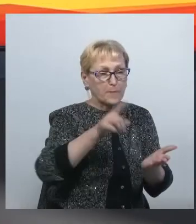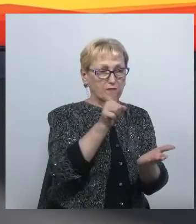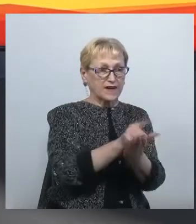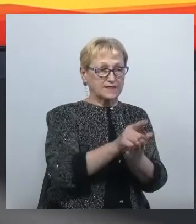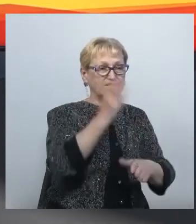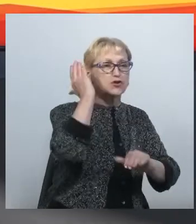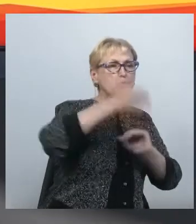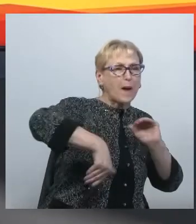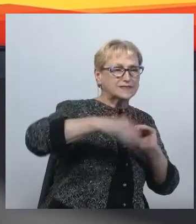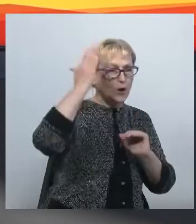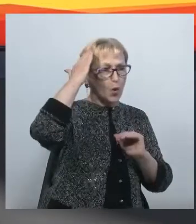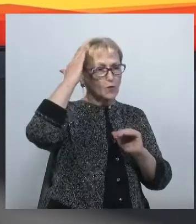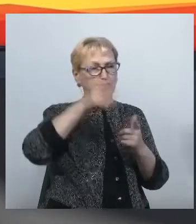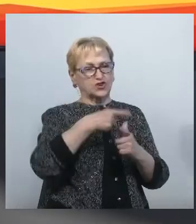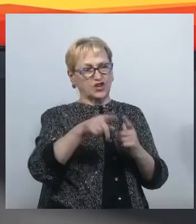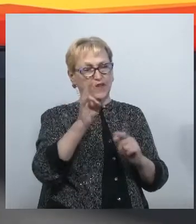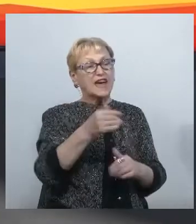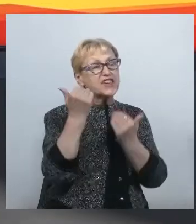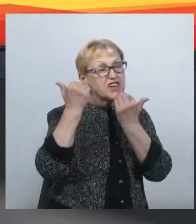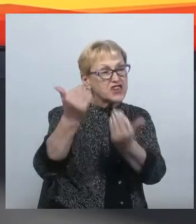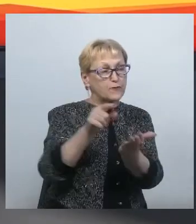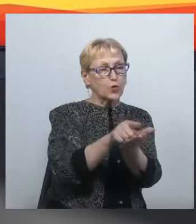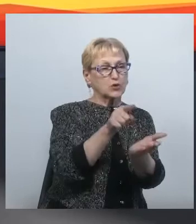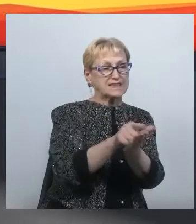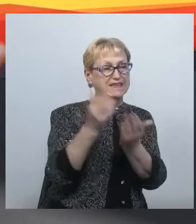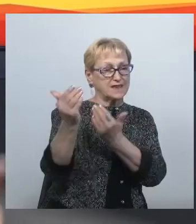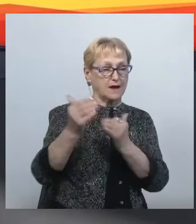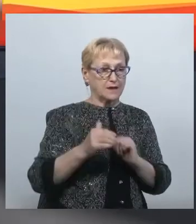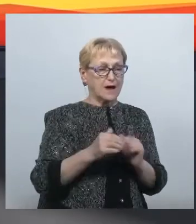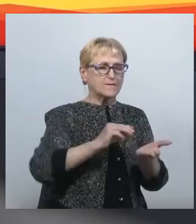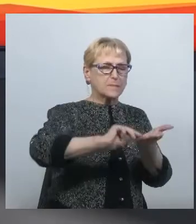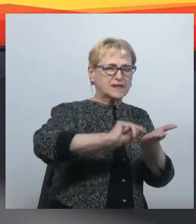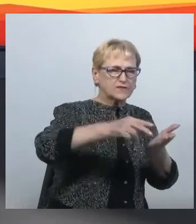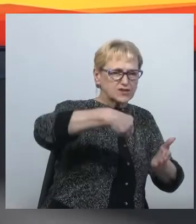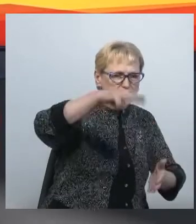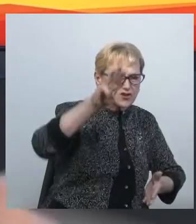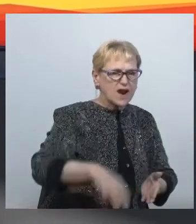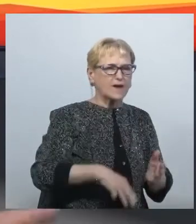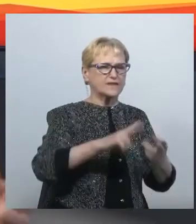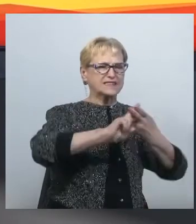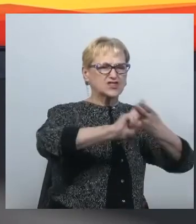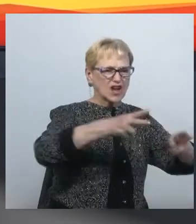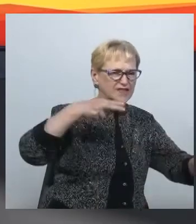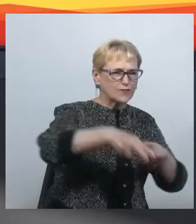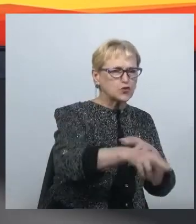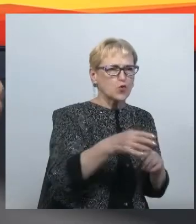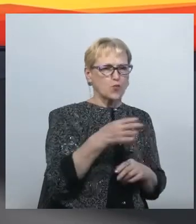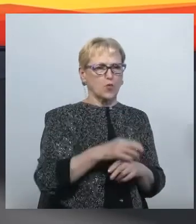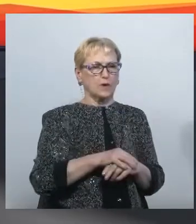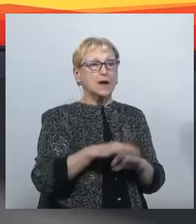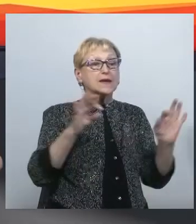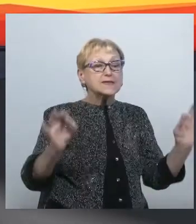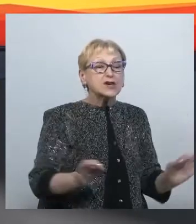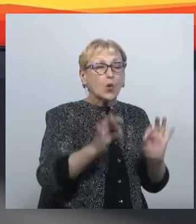But the state is to decide to control the compliance with the legislation, to give fines, to put into prison